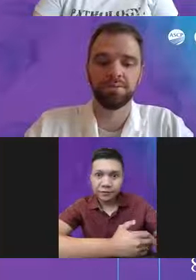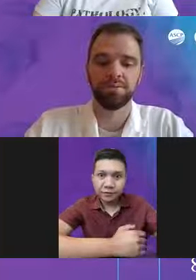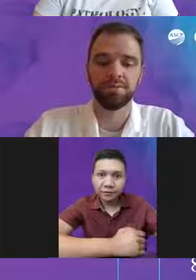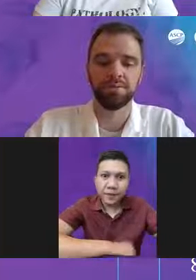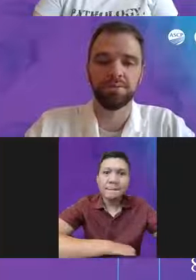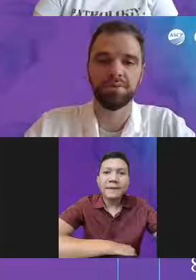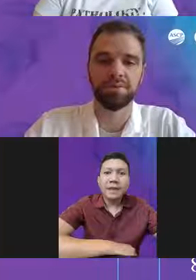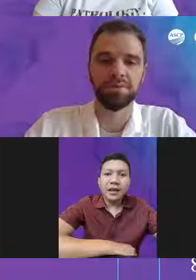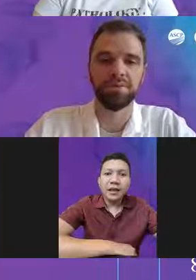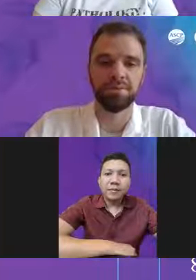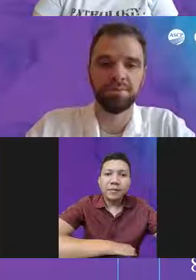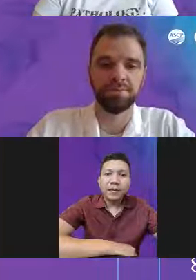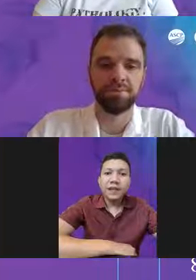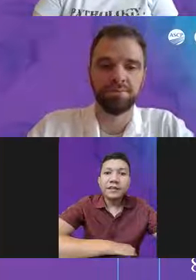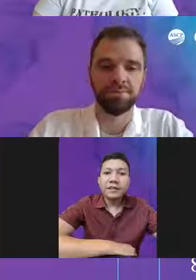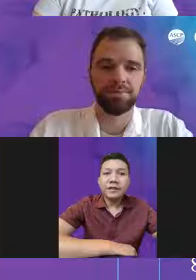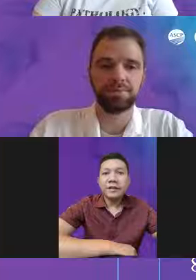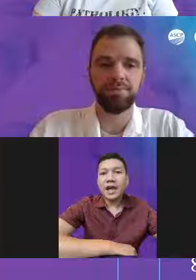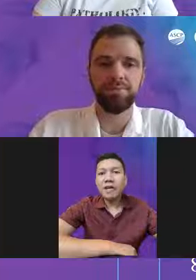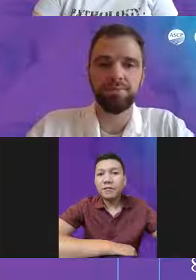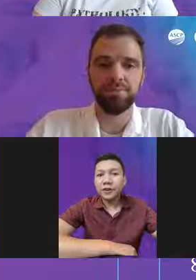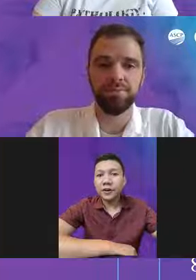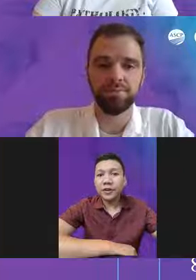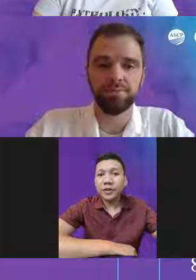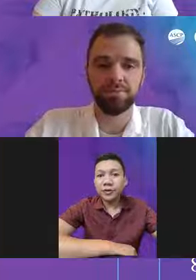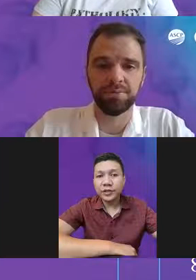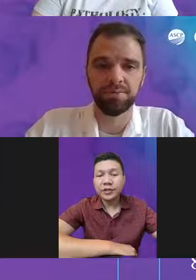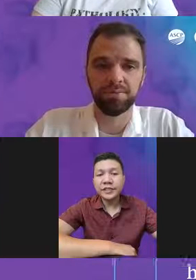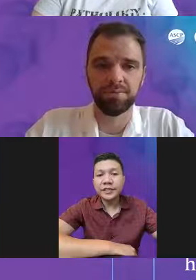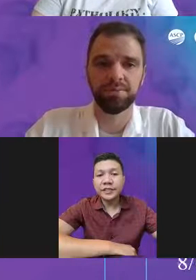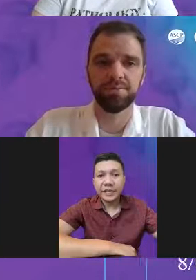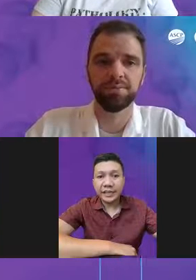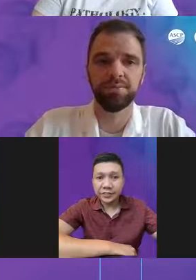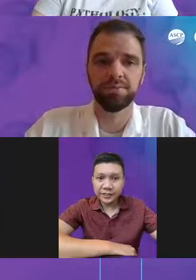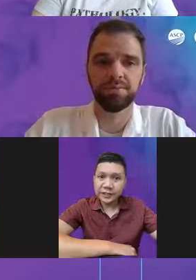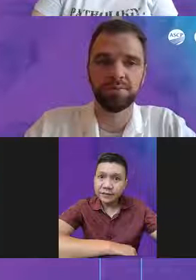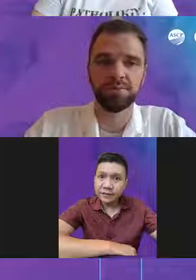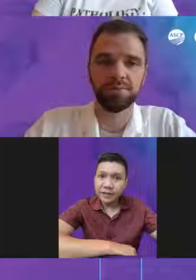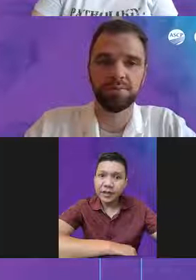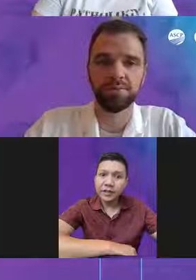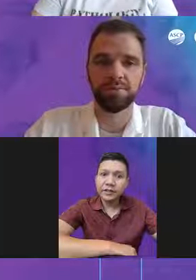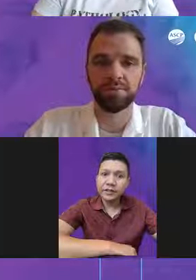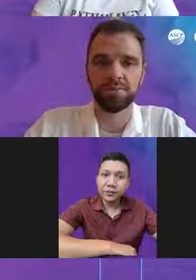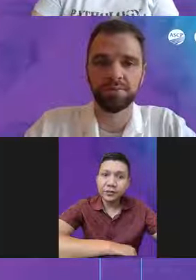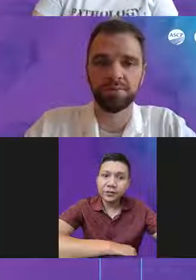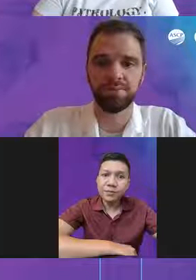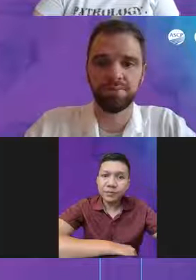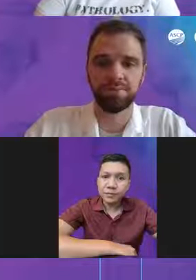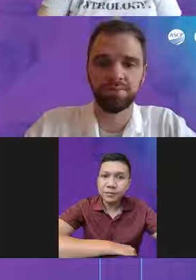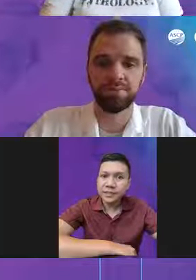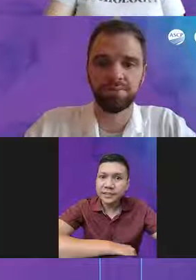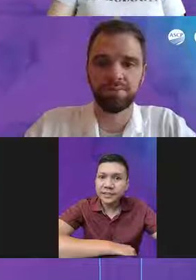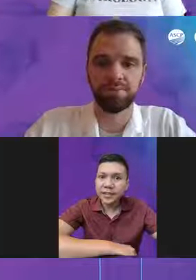out, right? And after the nucleus is ejected in this